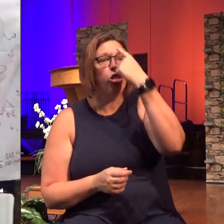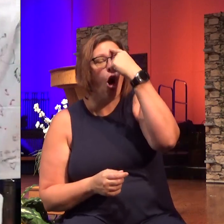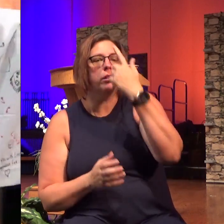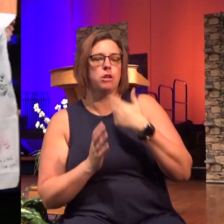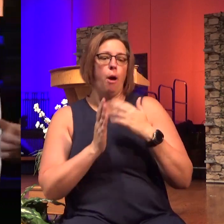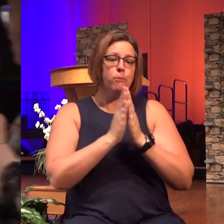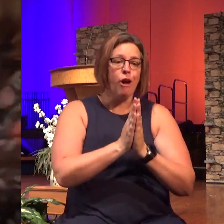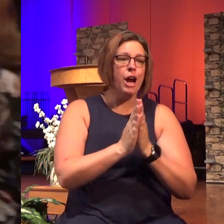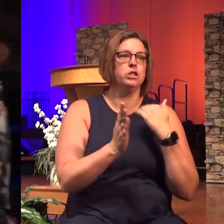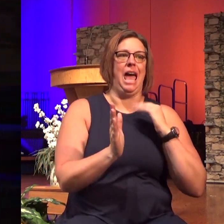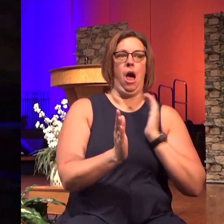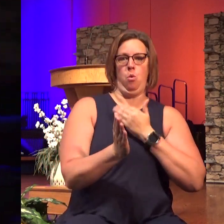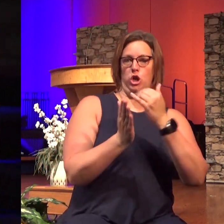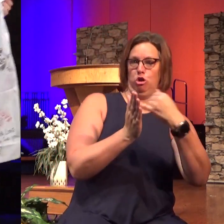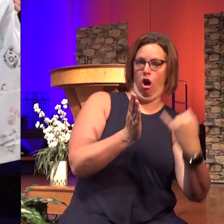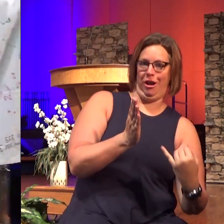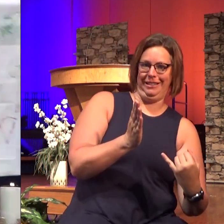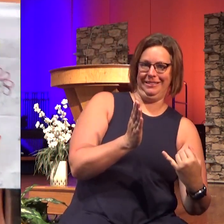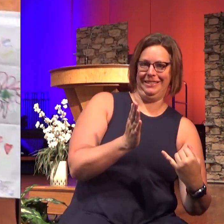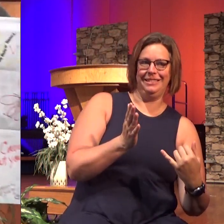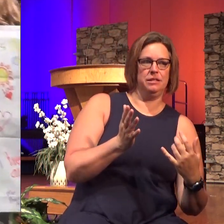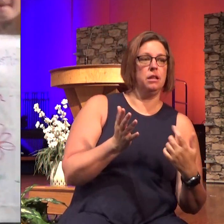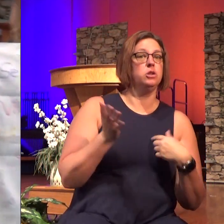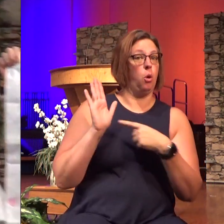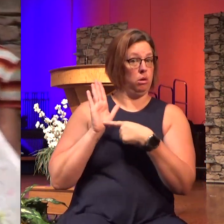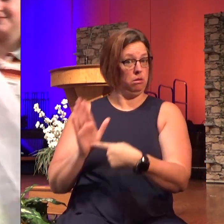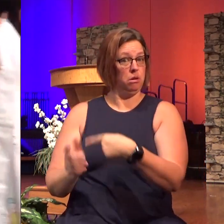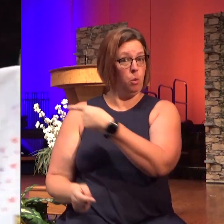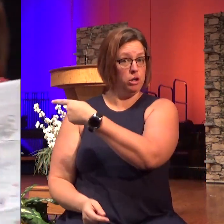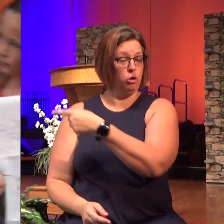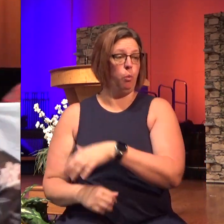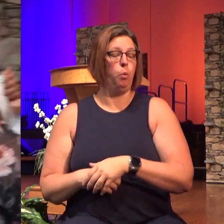these guys we're going to share. Do you want to share, Ruby?